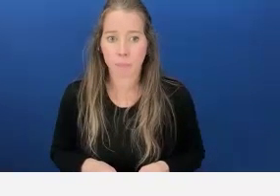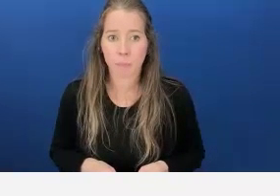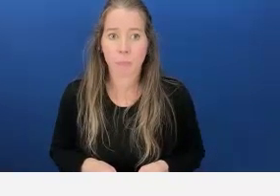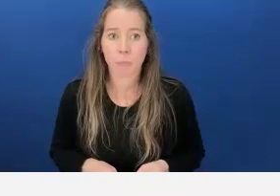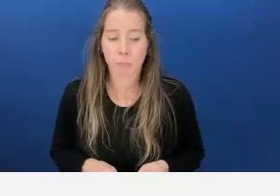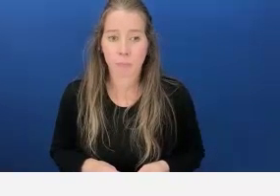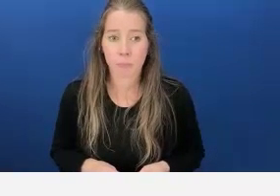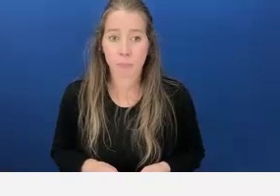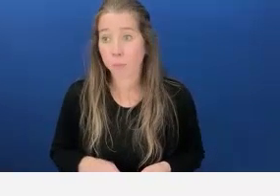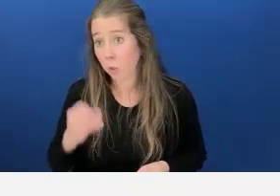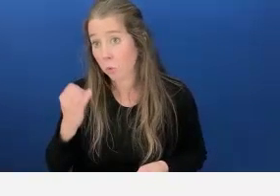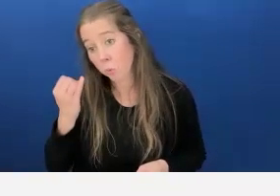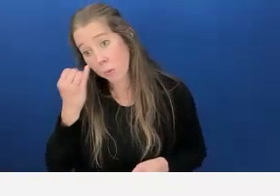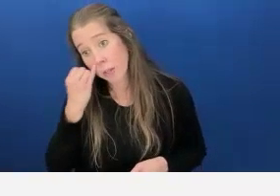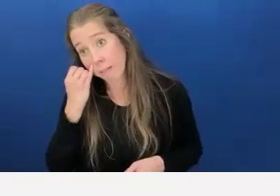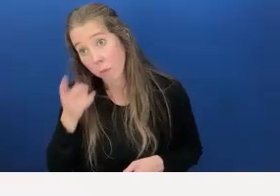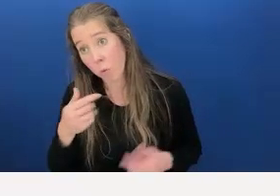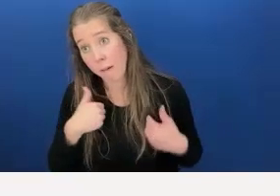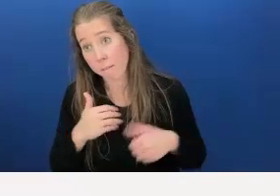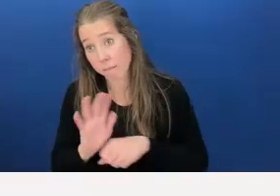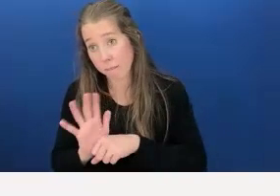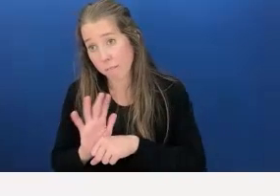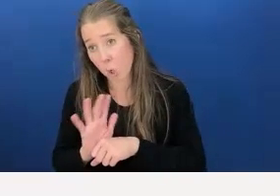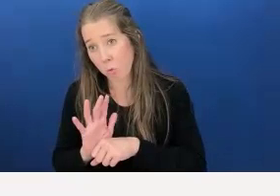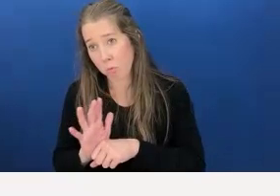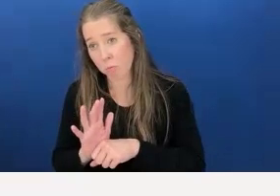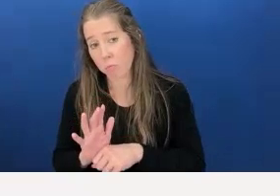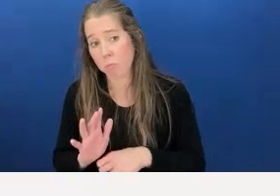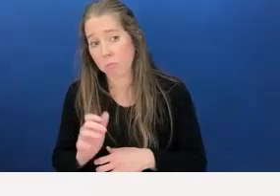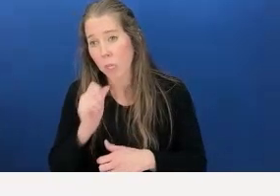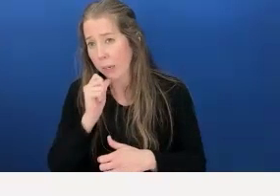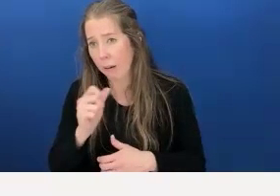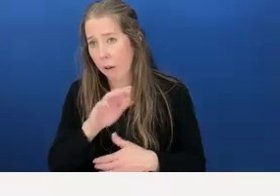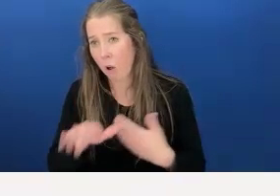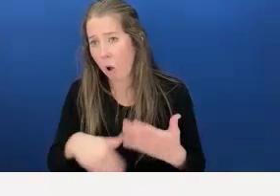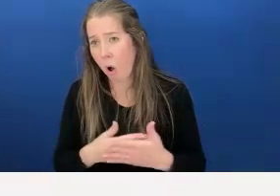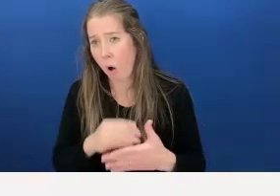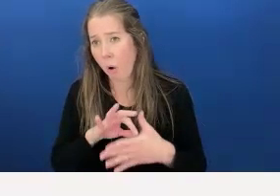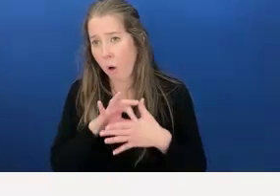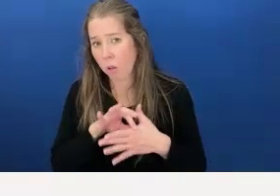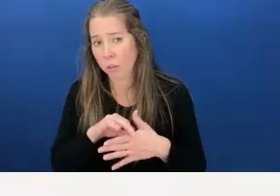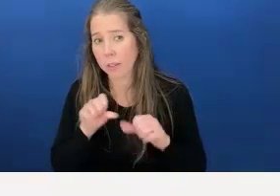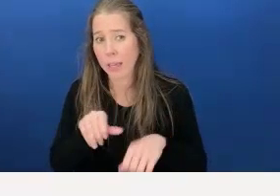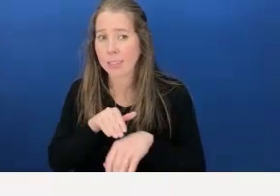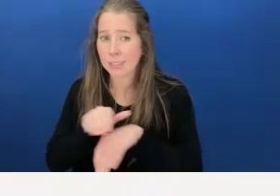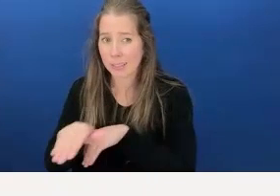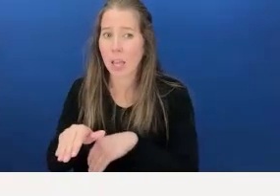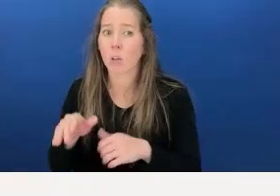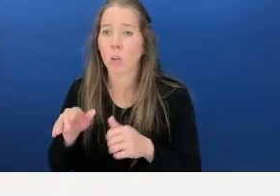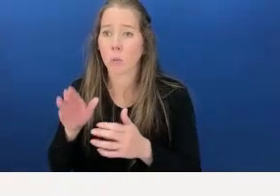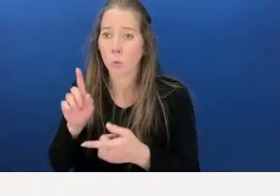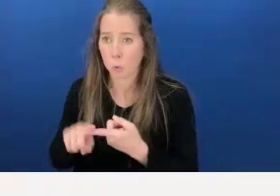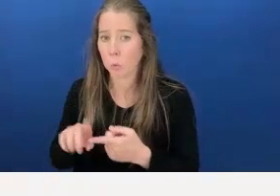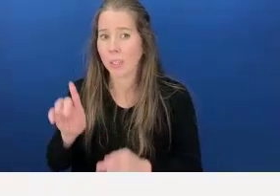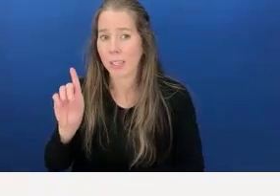So if you have a video, right, there's not all content can be submitted to the DECT grant. It's very